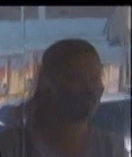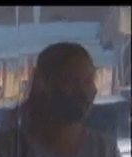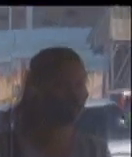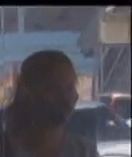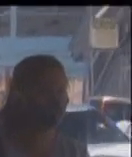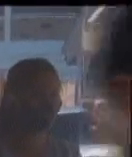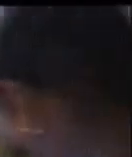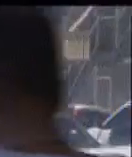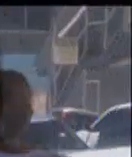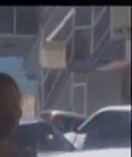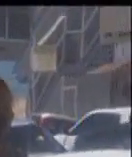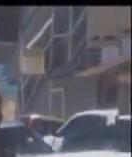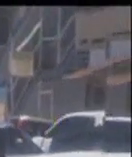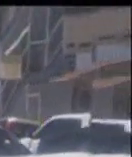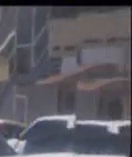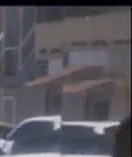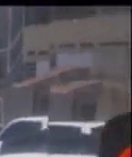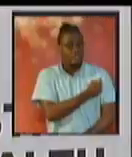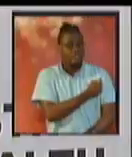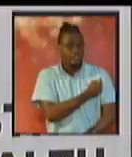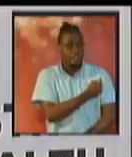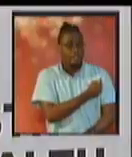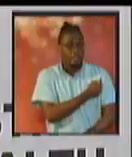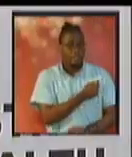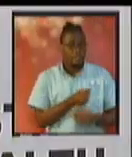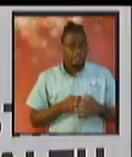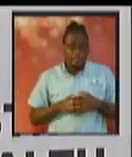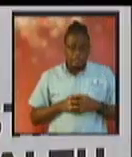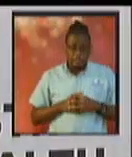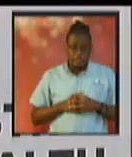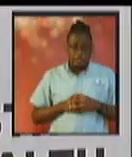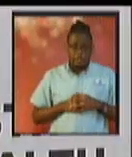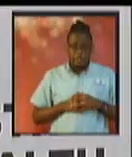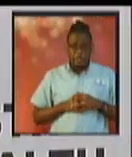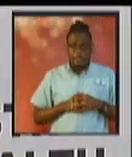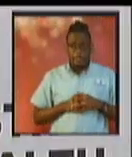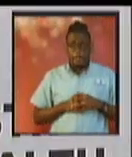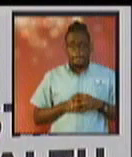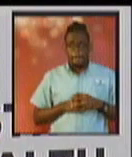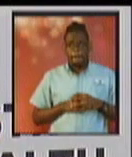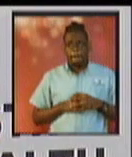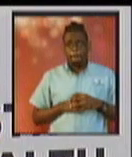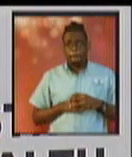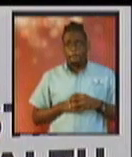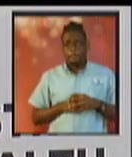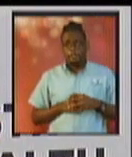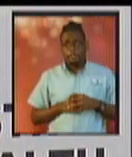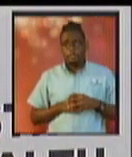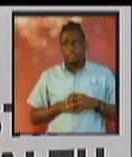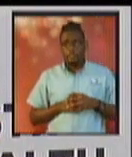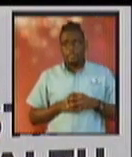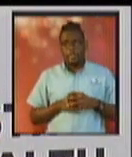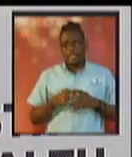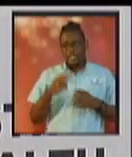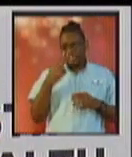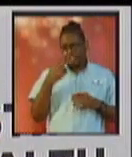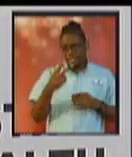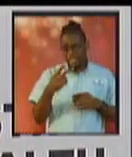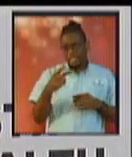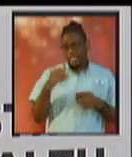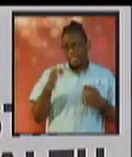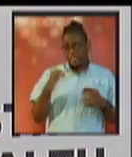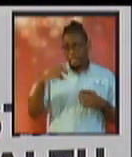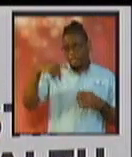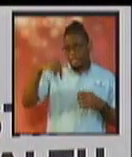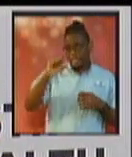which vaccine suits their needs. But what we did see for the Pfizer-BioNTech vaccines, the type 2, that is the